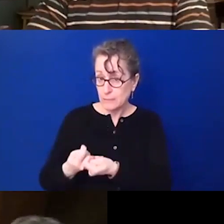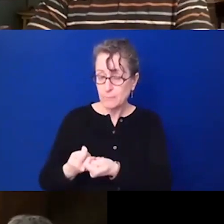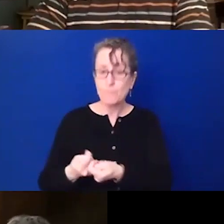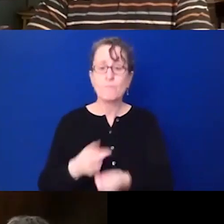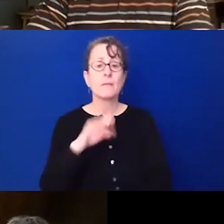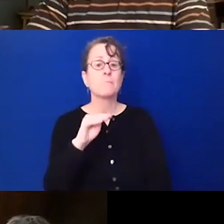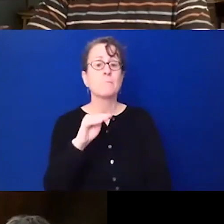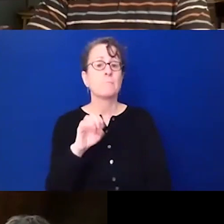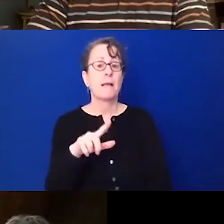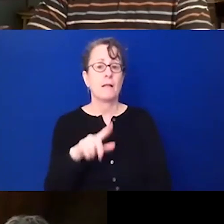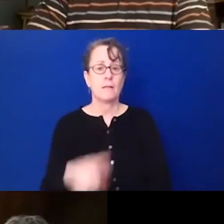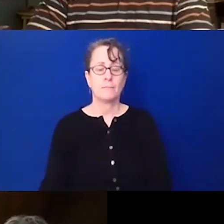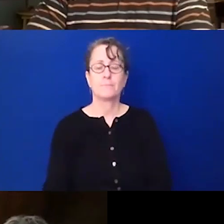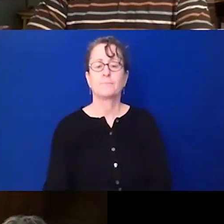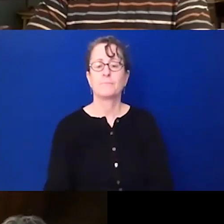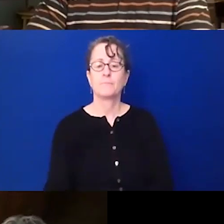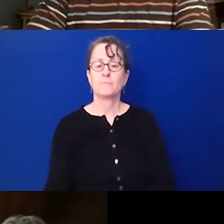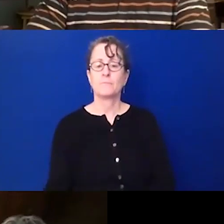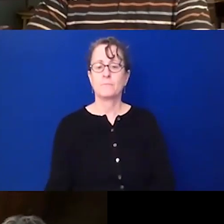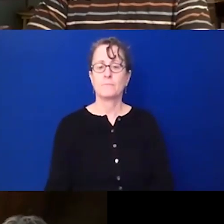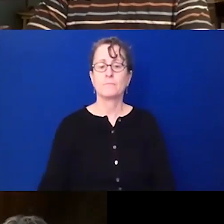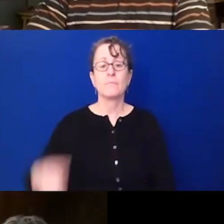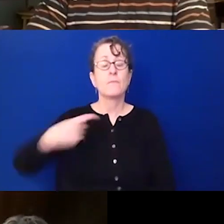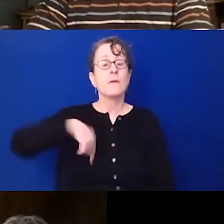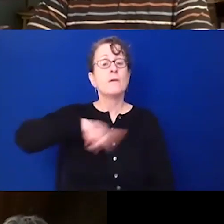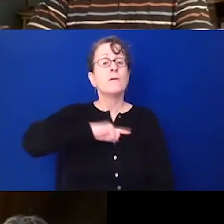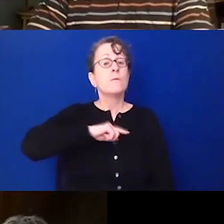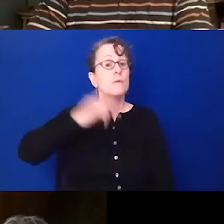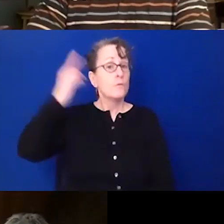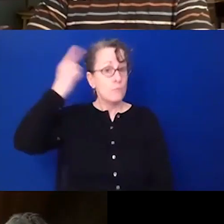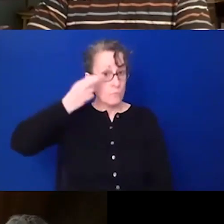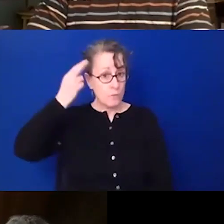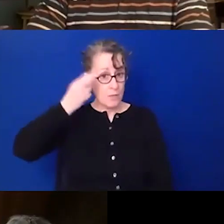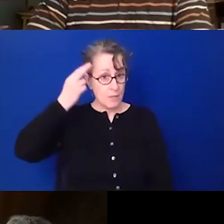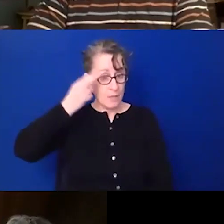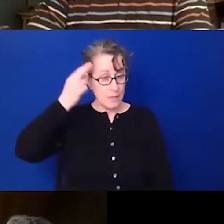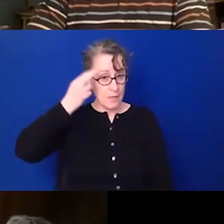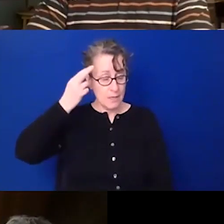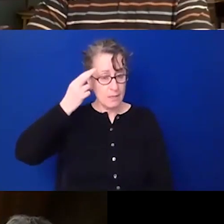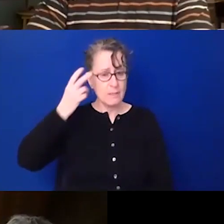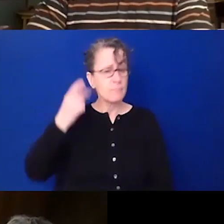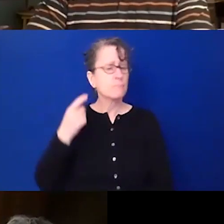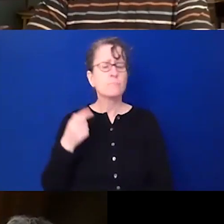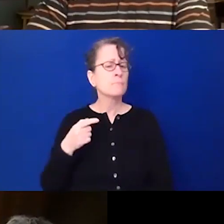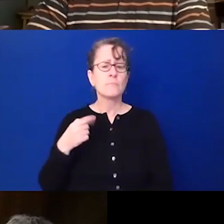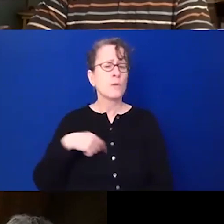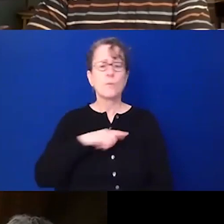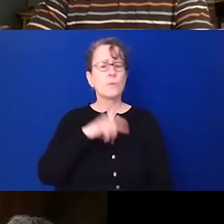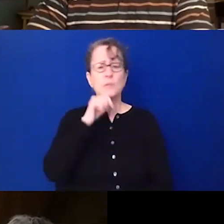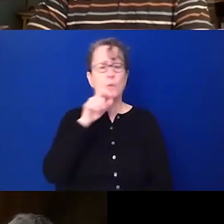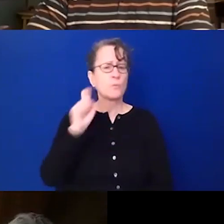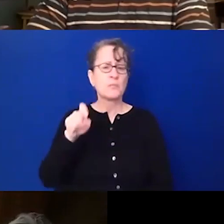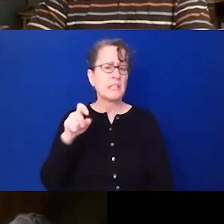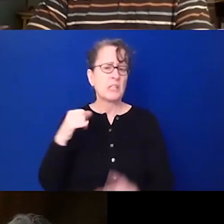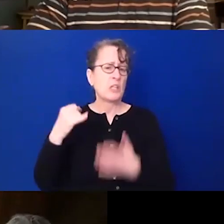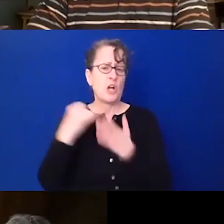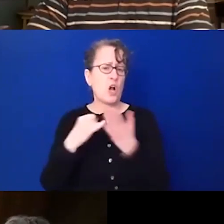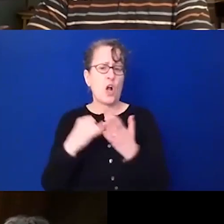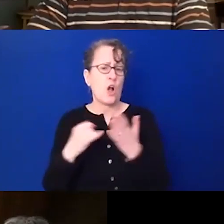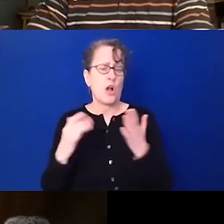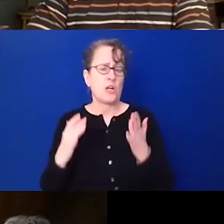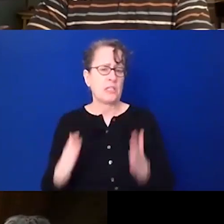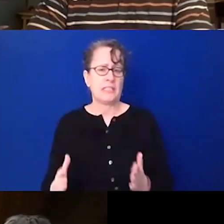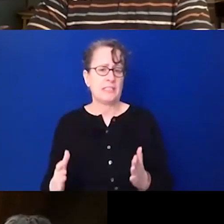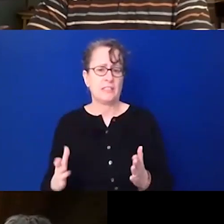What we have come to realize is that we don't need an artist per se to start from